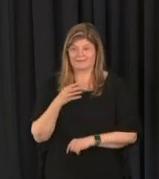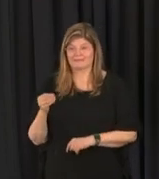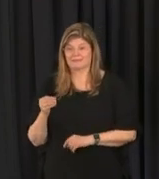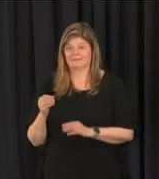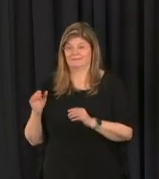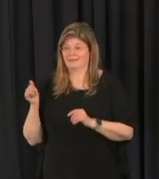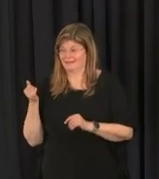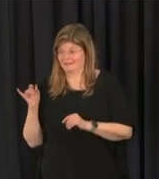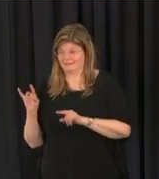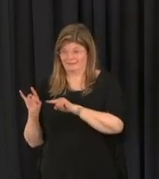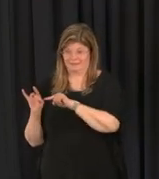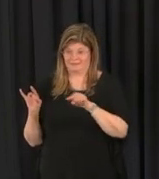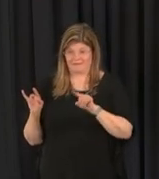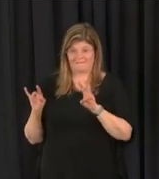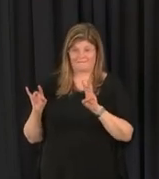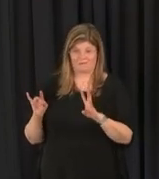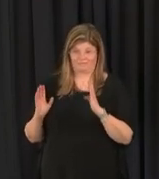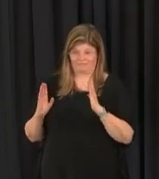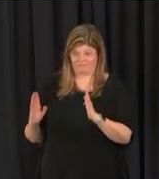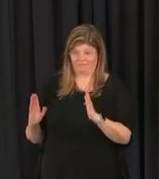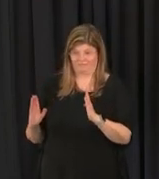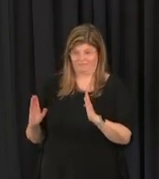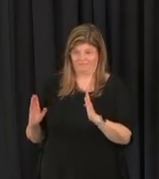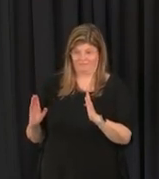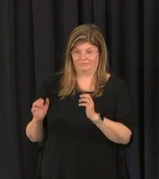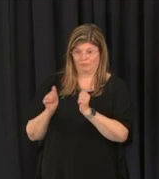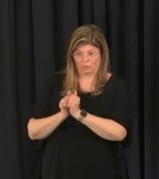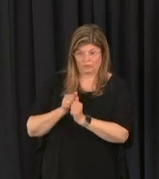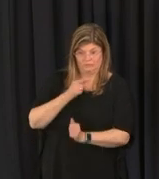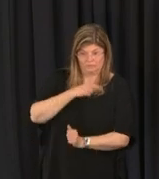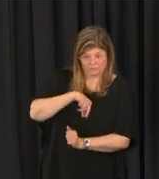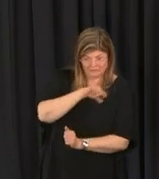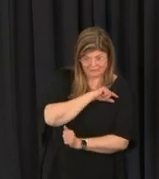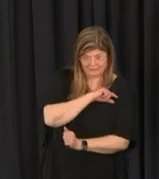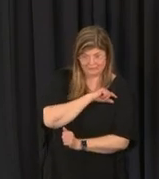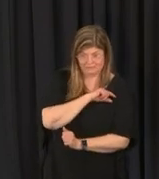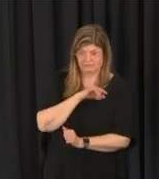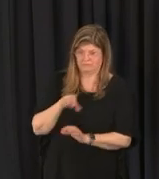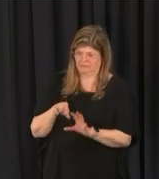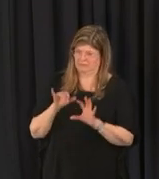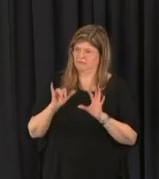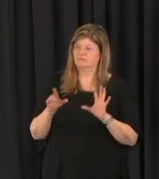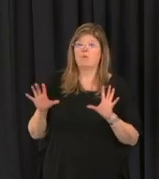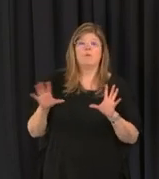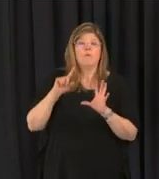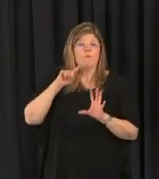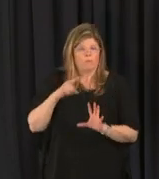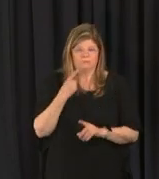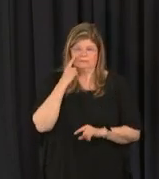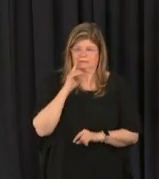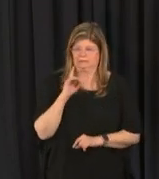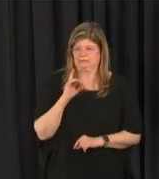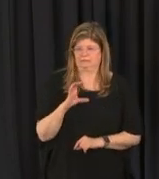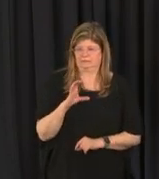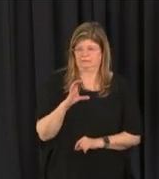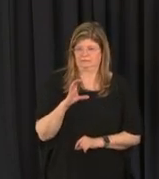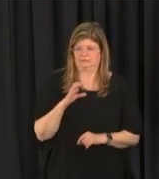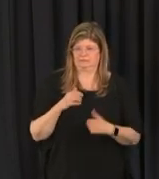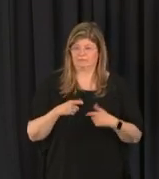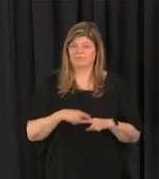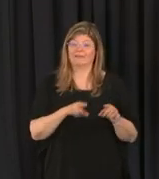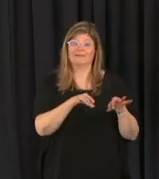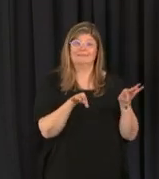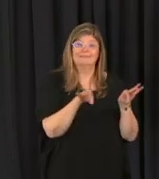medical conditions are solely for residents of the District of Columbia. Essential workers who work in the